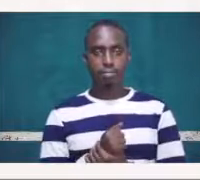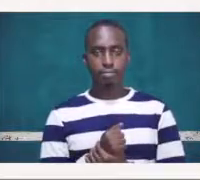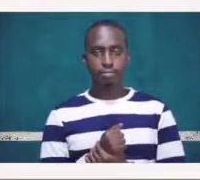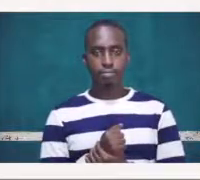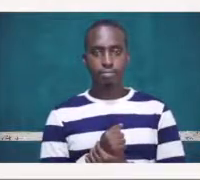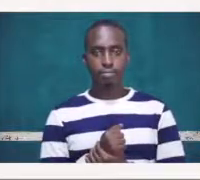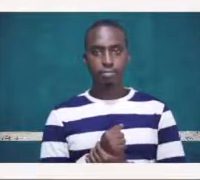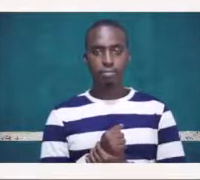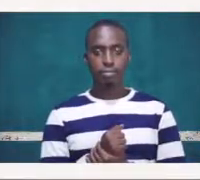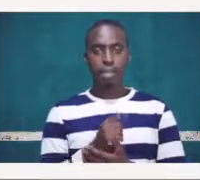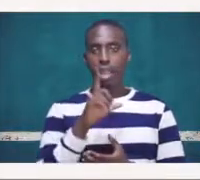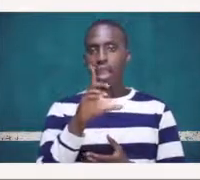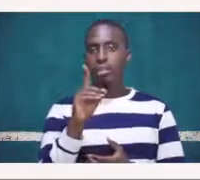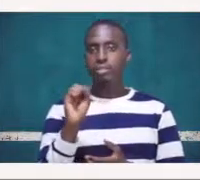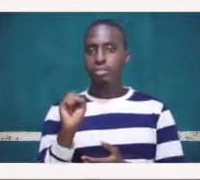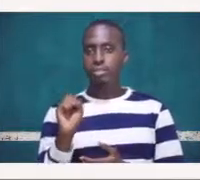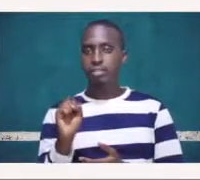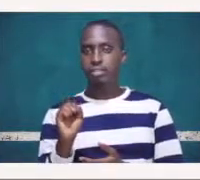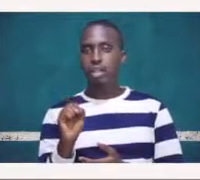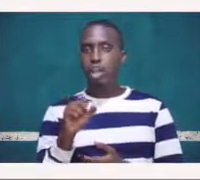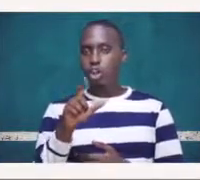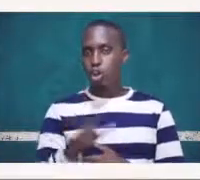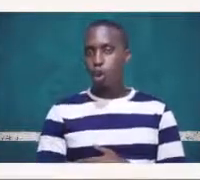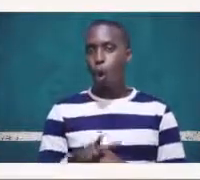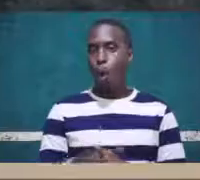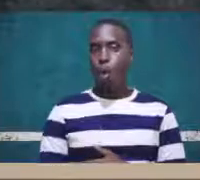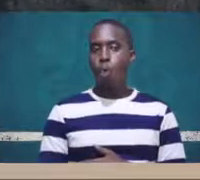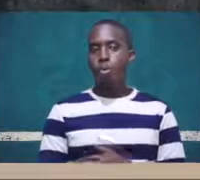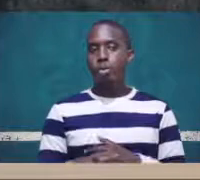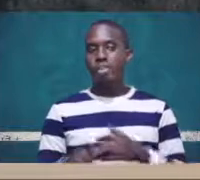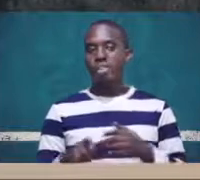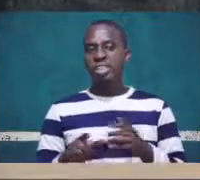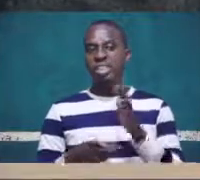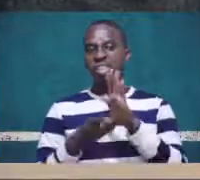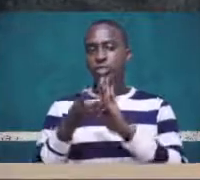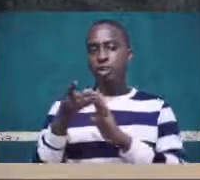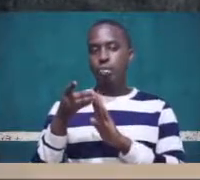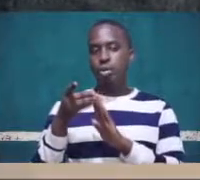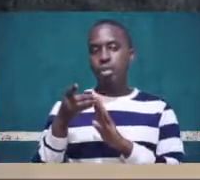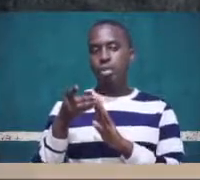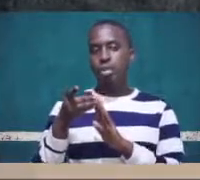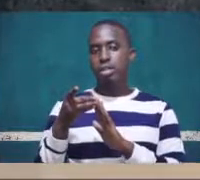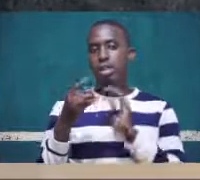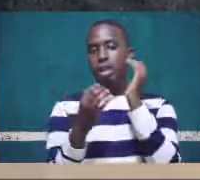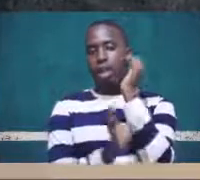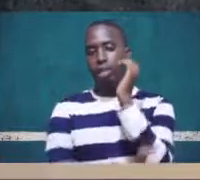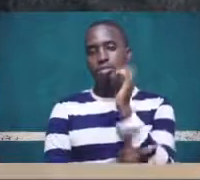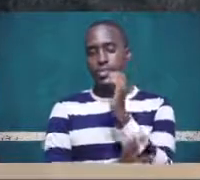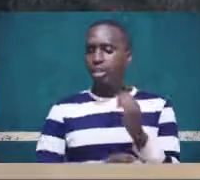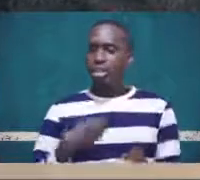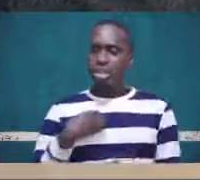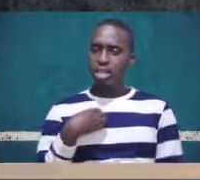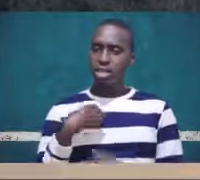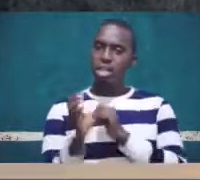LDCs. LDCs, these are low developing countries. Low developing, these